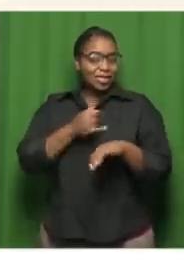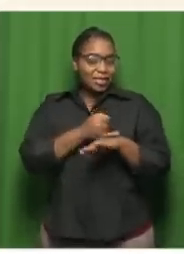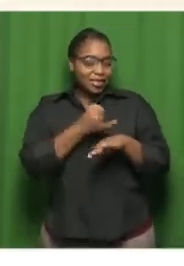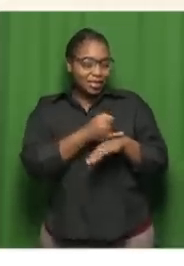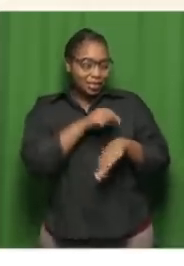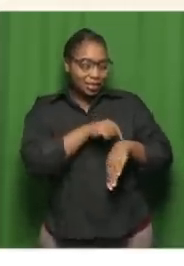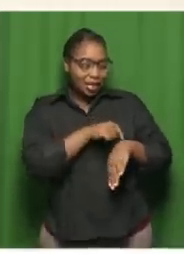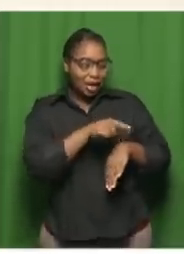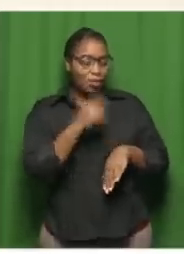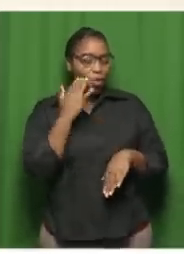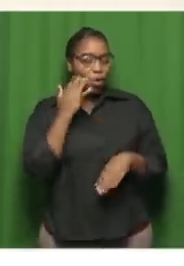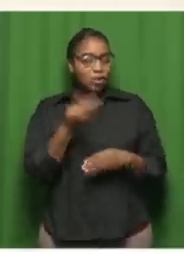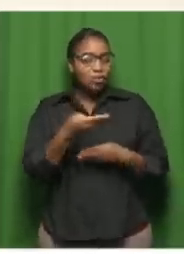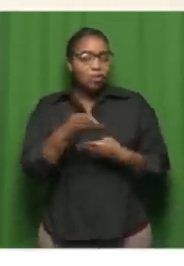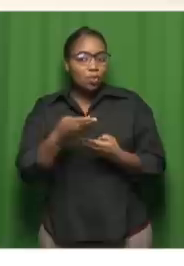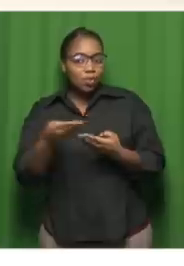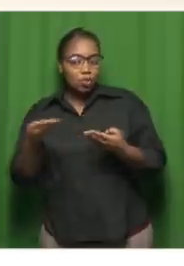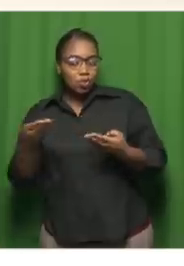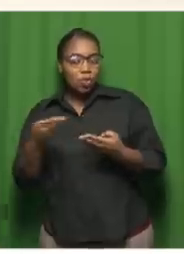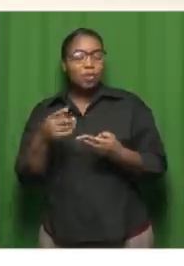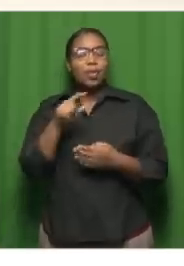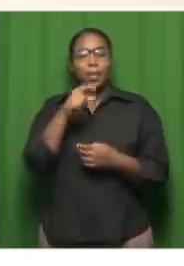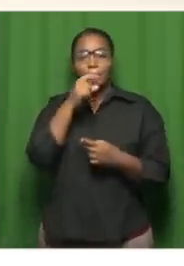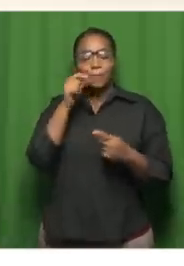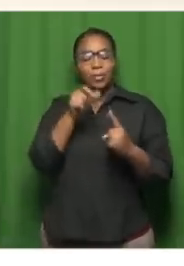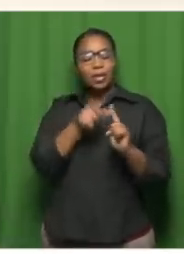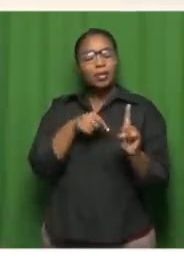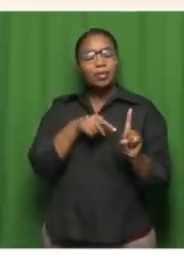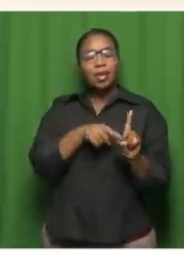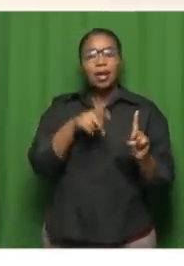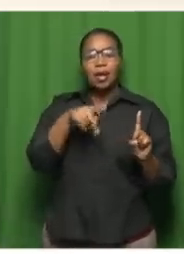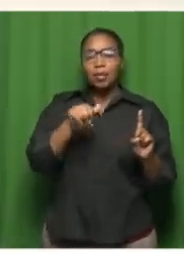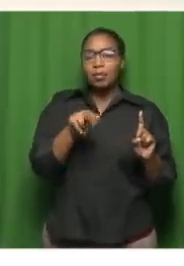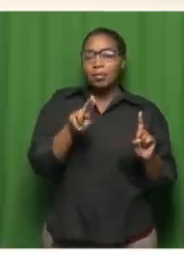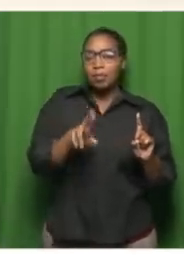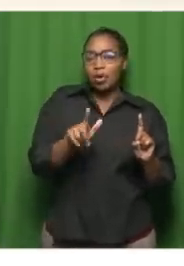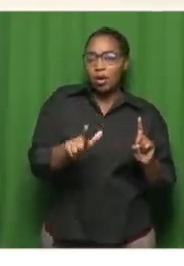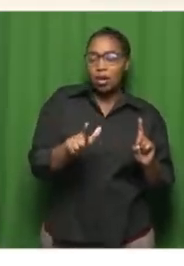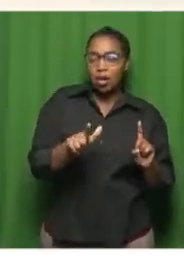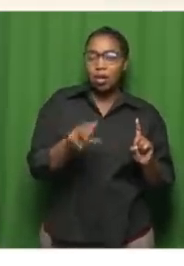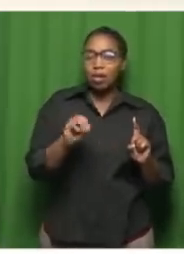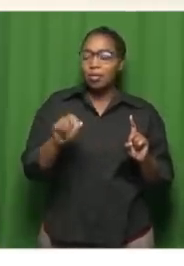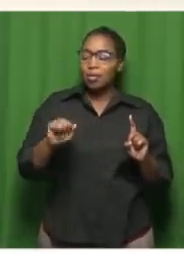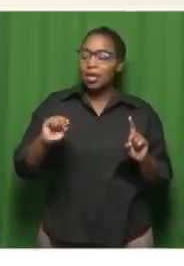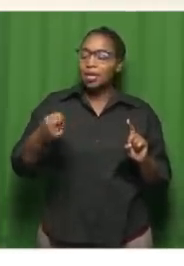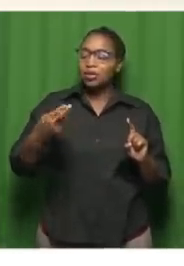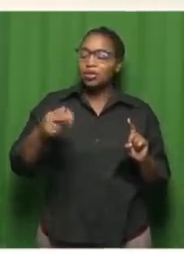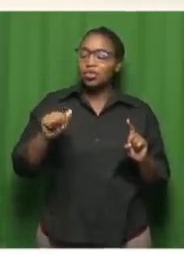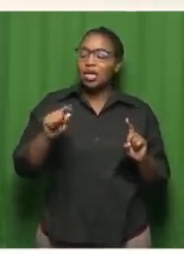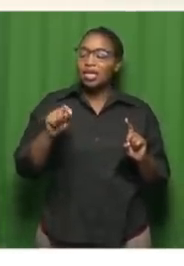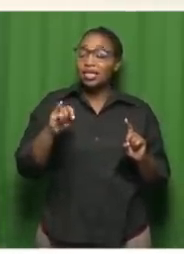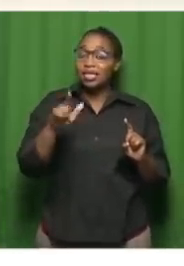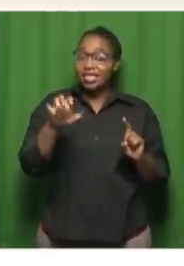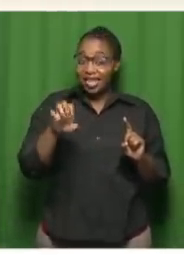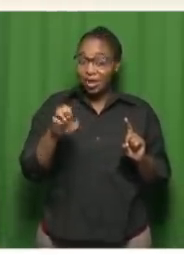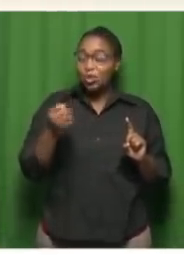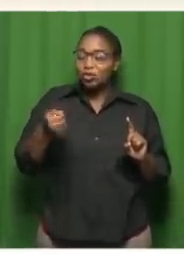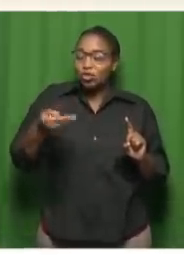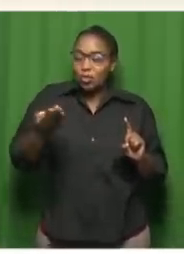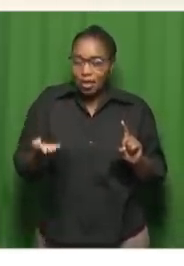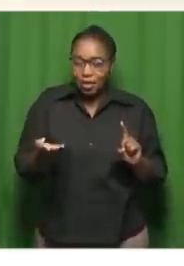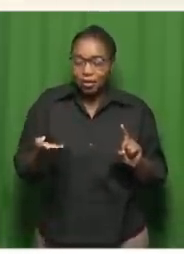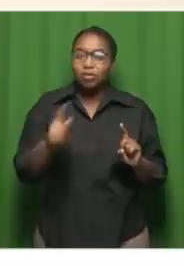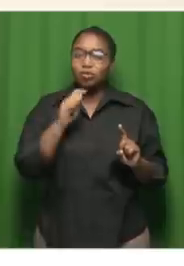Mashatile was mentioned by KwaZulu-Natal as being part of them. And I think he treaded